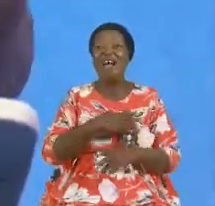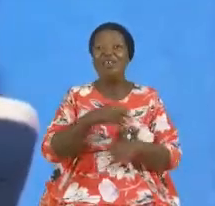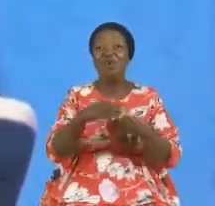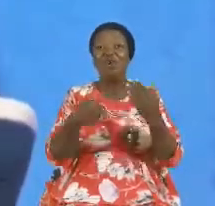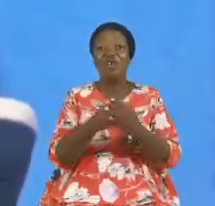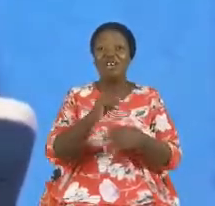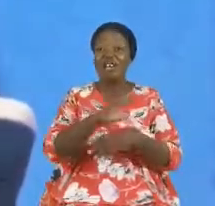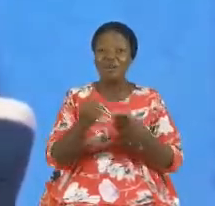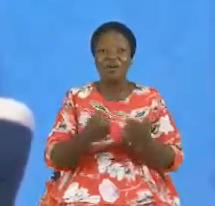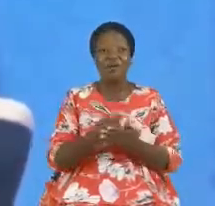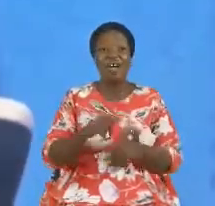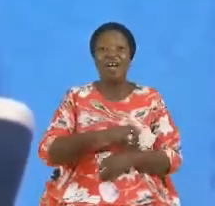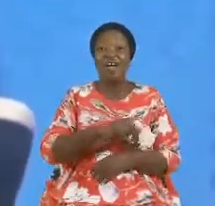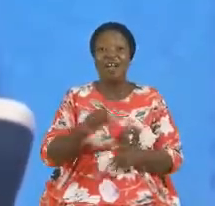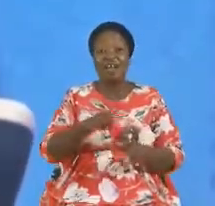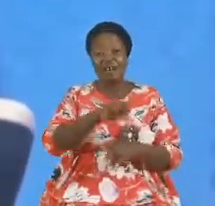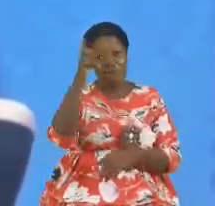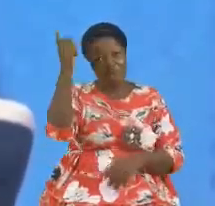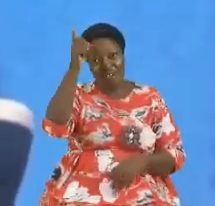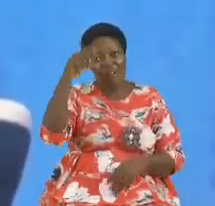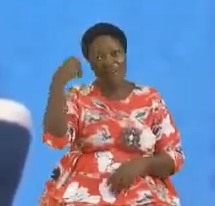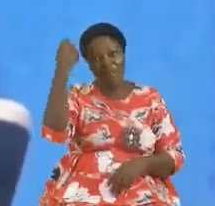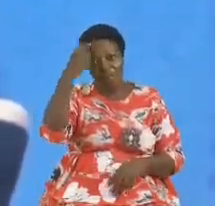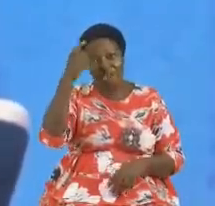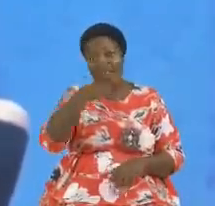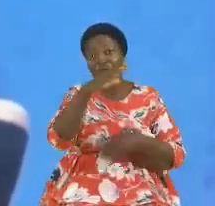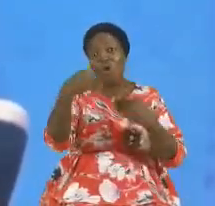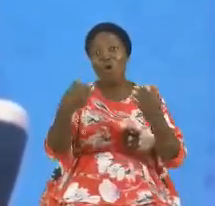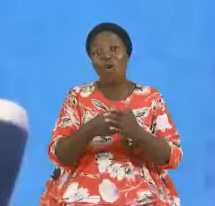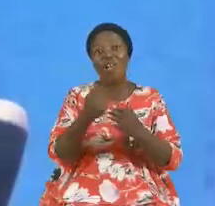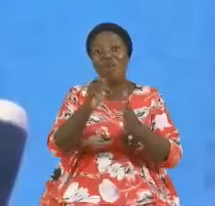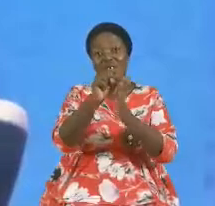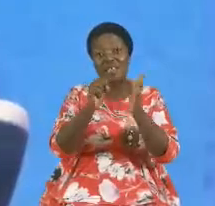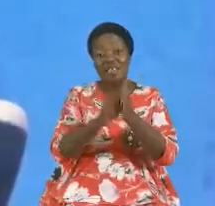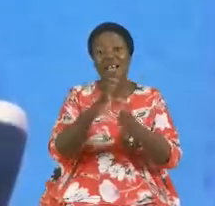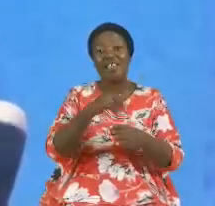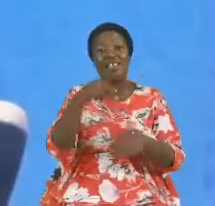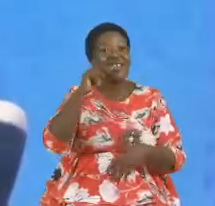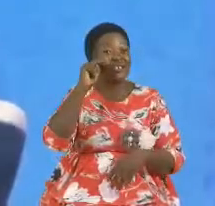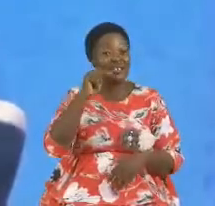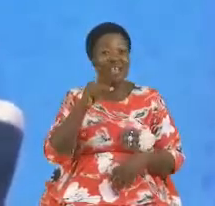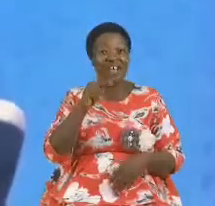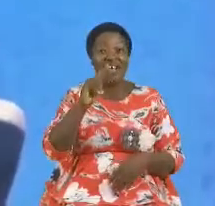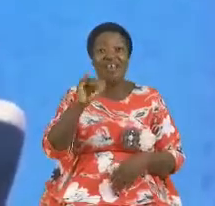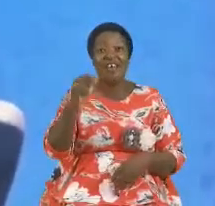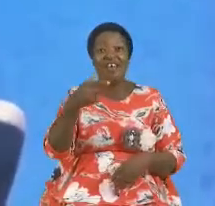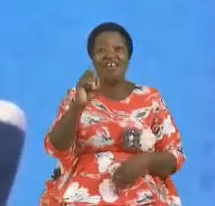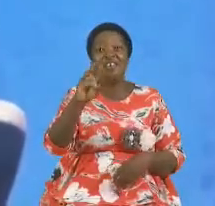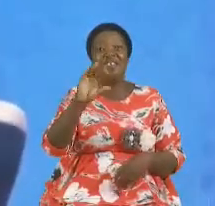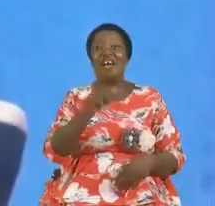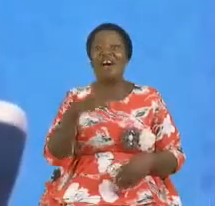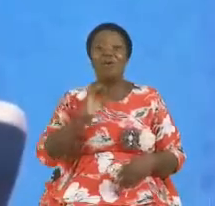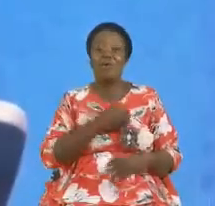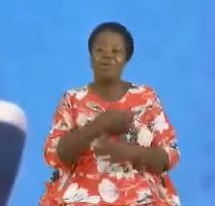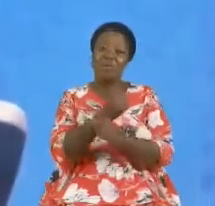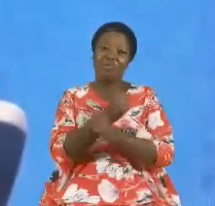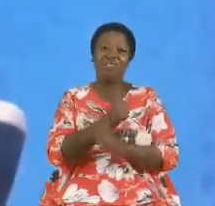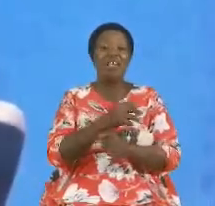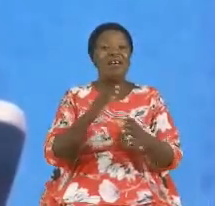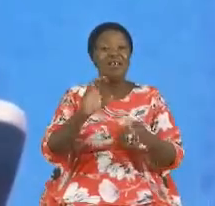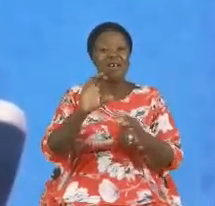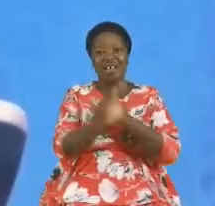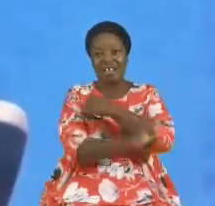in every state, every local government, and in the whole state, and in Nigeria, our beloved